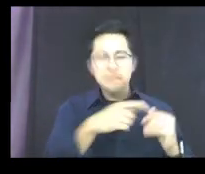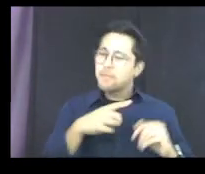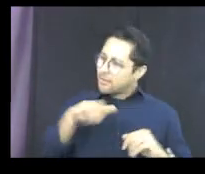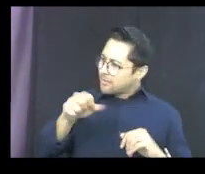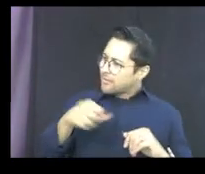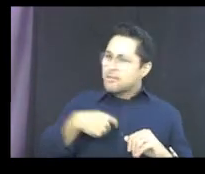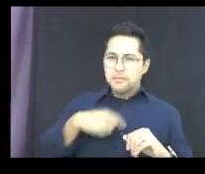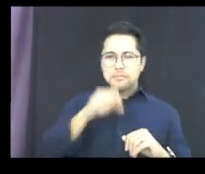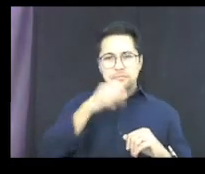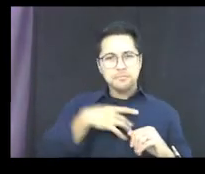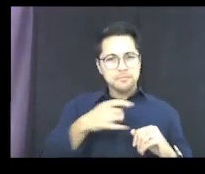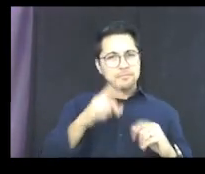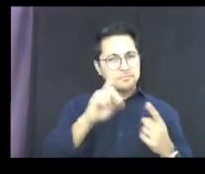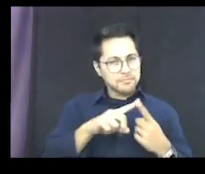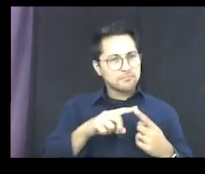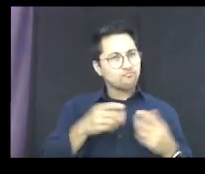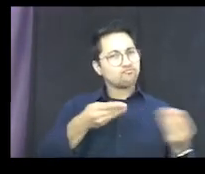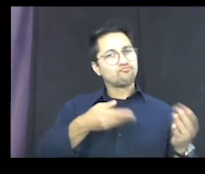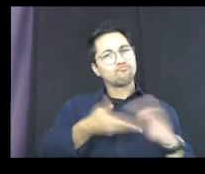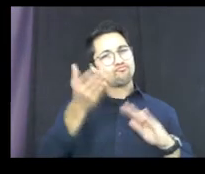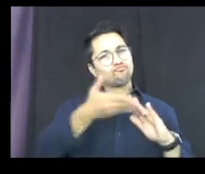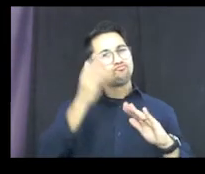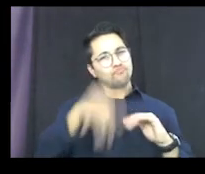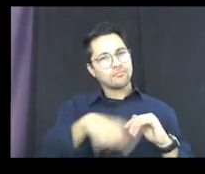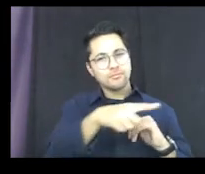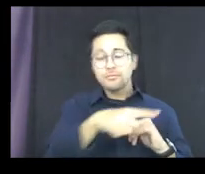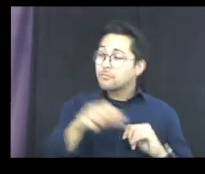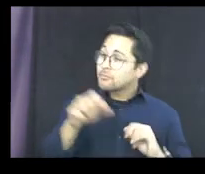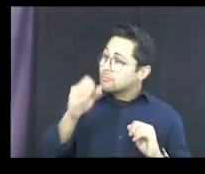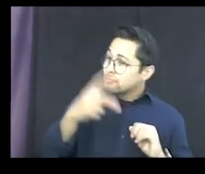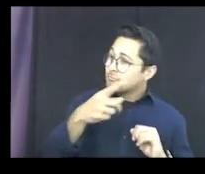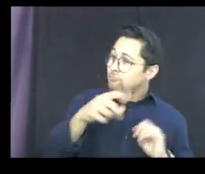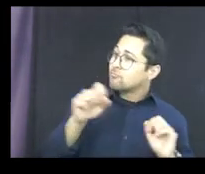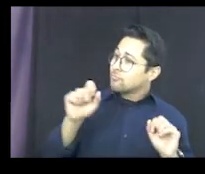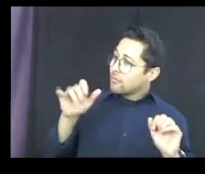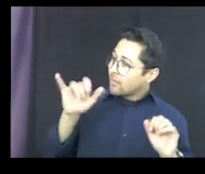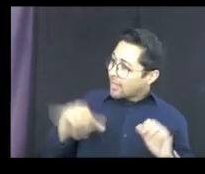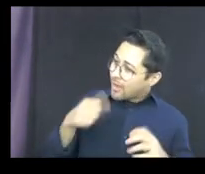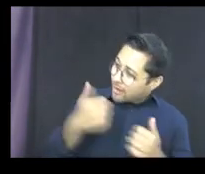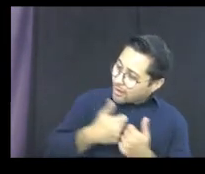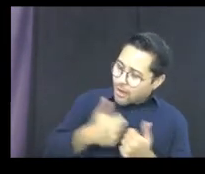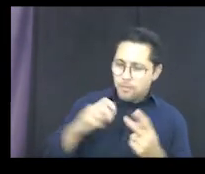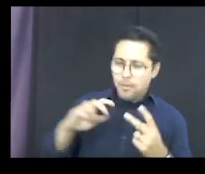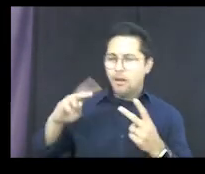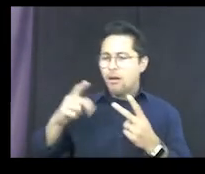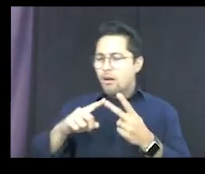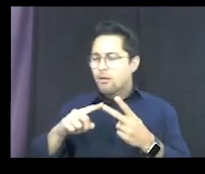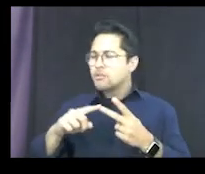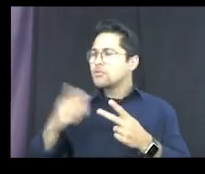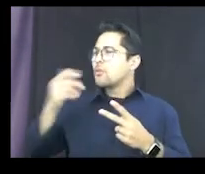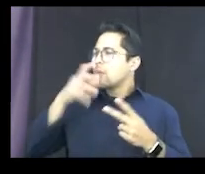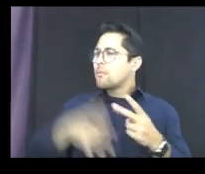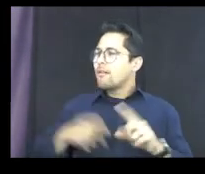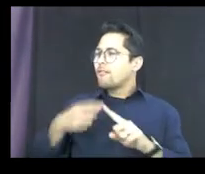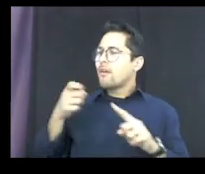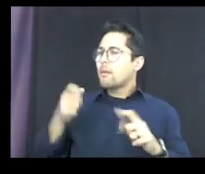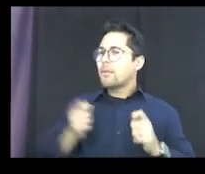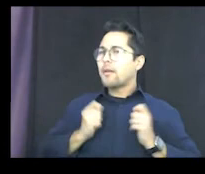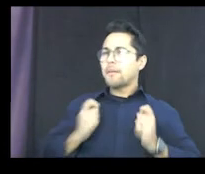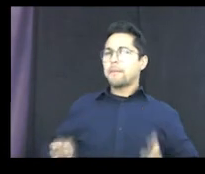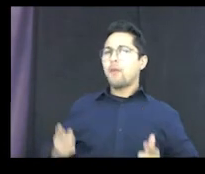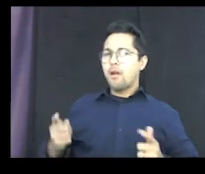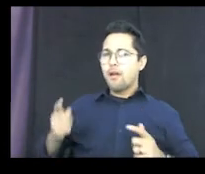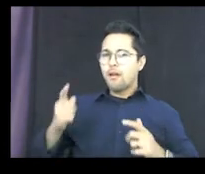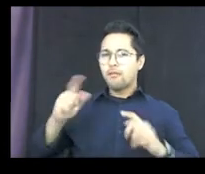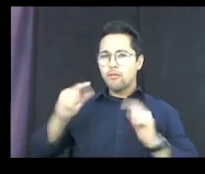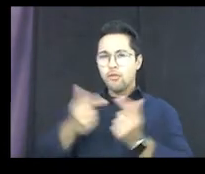to facilitate that. Okay, you can do some Would You Rather. And then we had that lady come last time from the improvisation group for